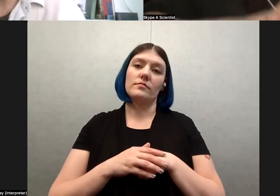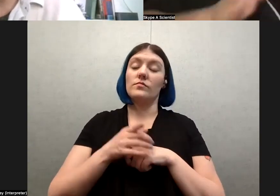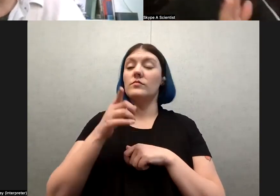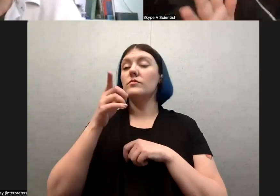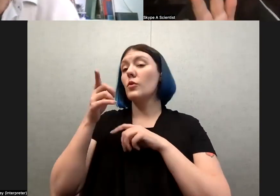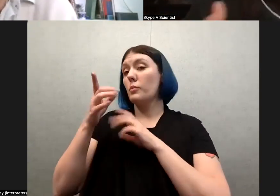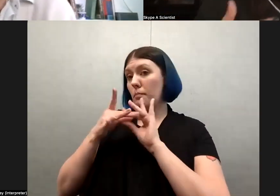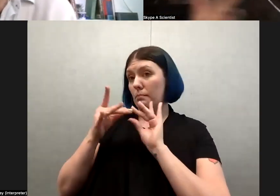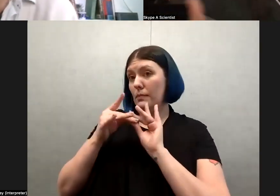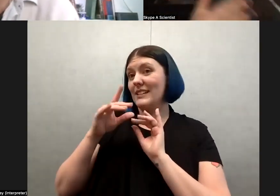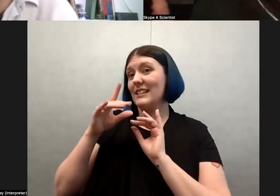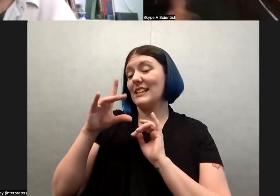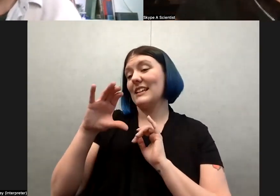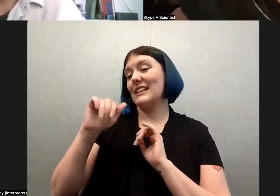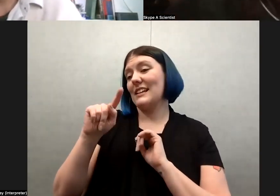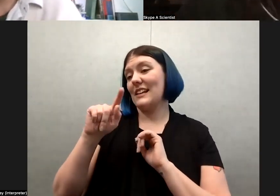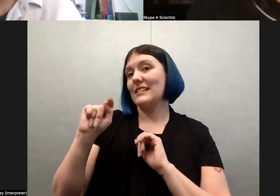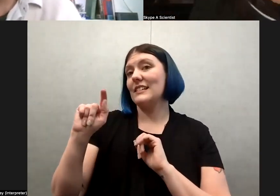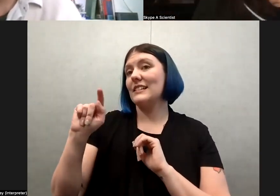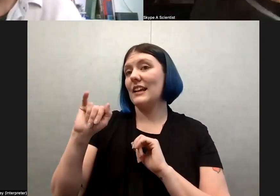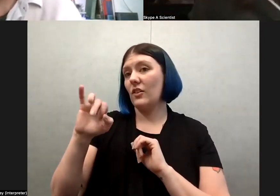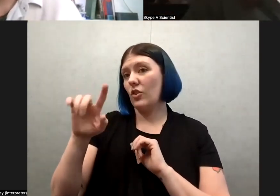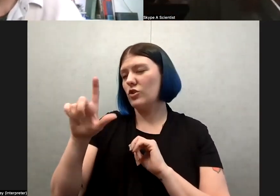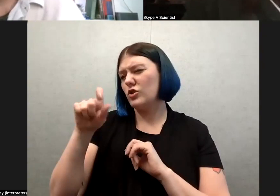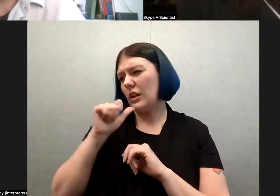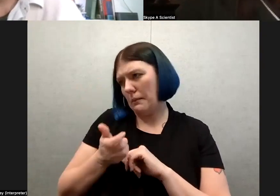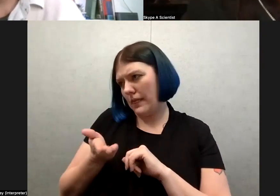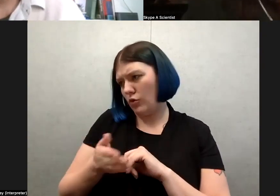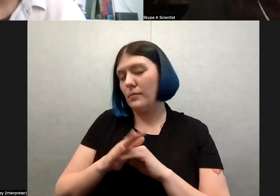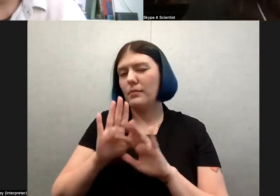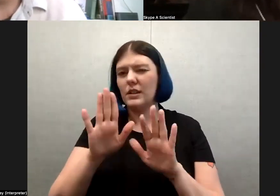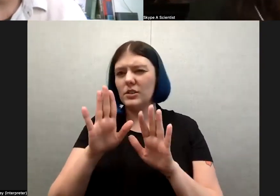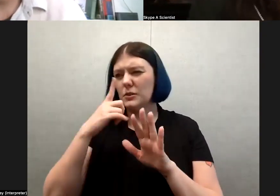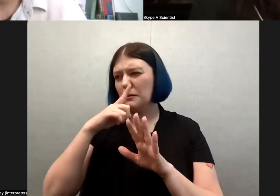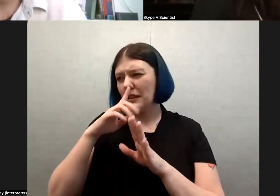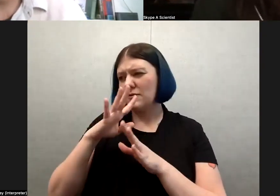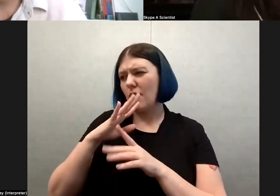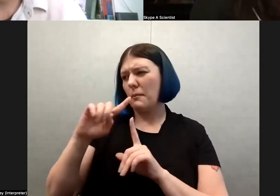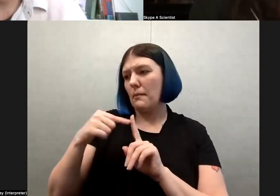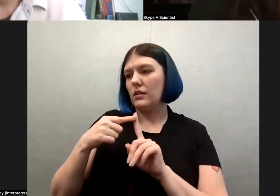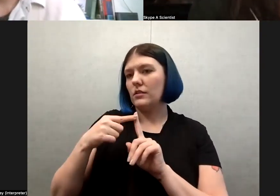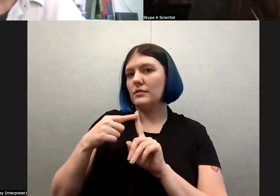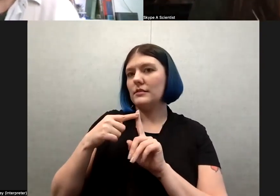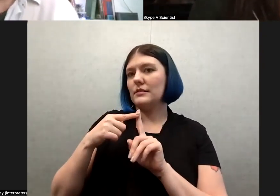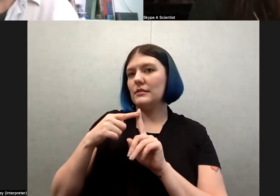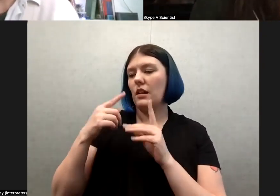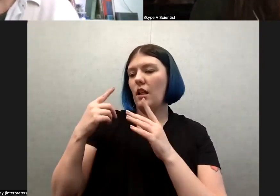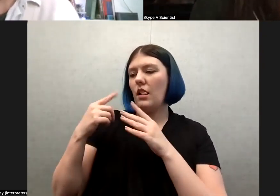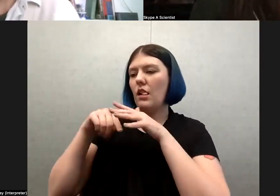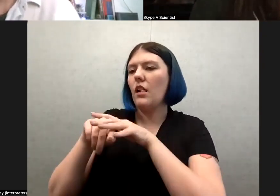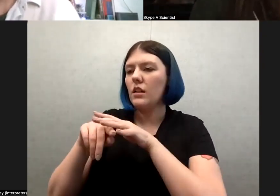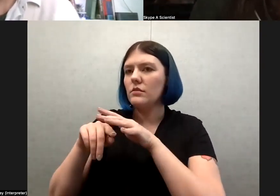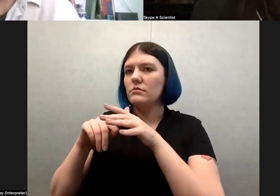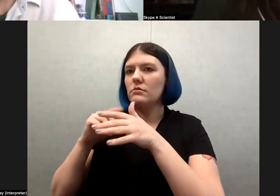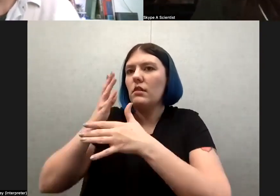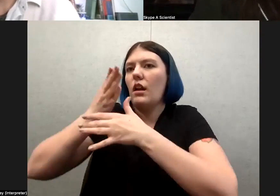as being like one thing that kind of shouldn't be there, but can you talk a bit about the invasive plants that have become a problem in the Everglades and some of the impacts